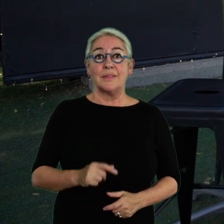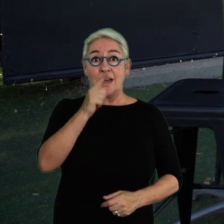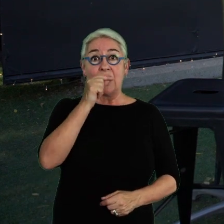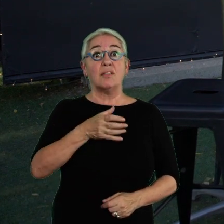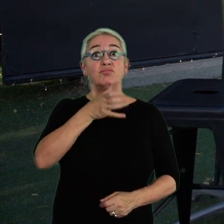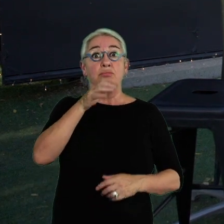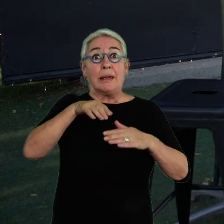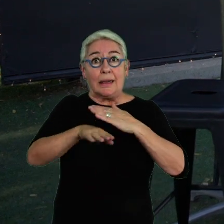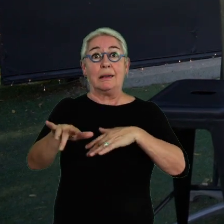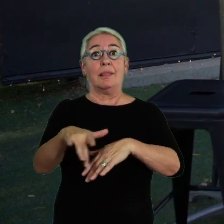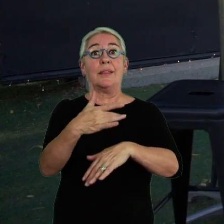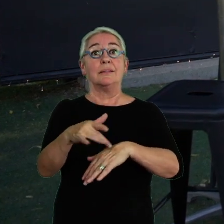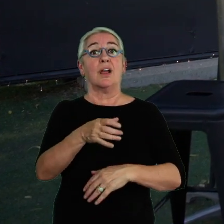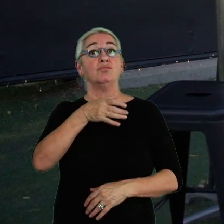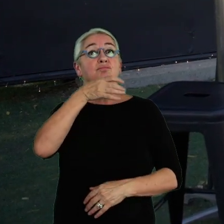rain.